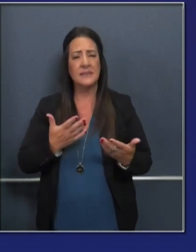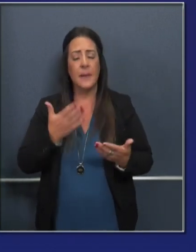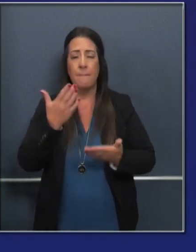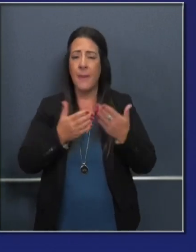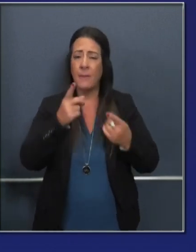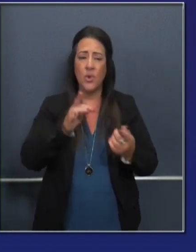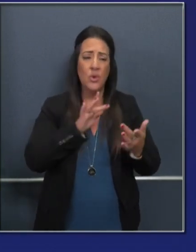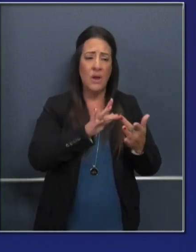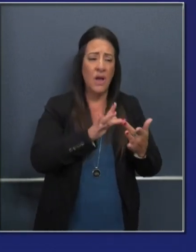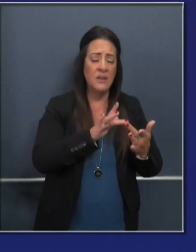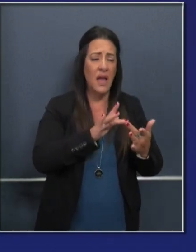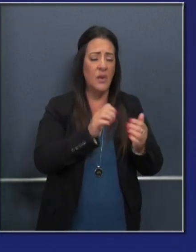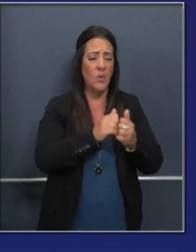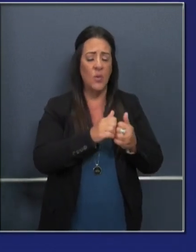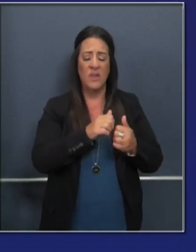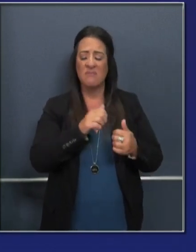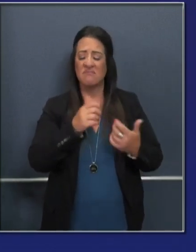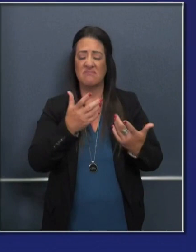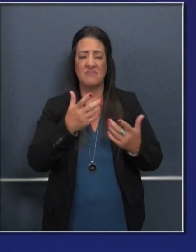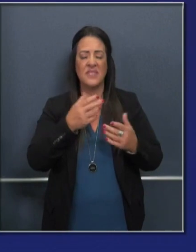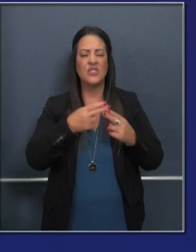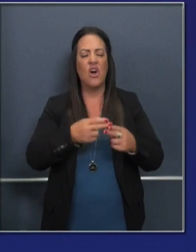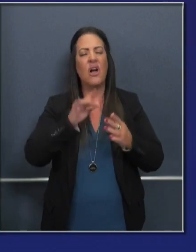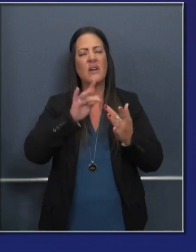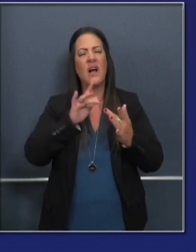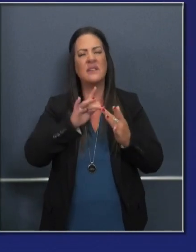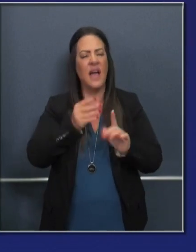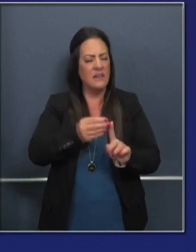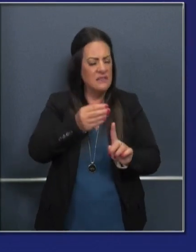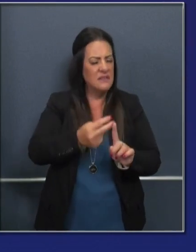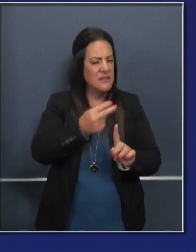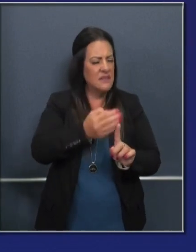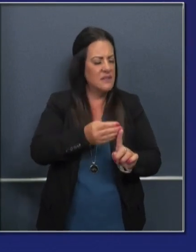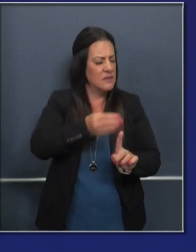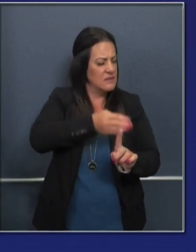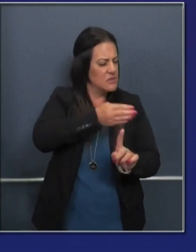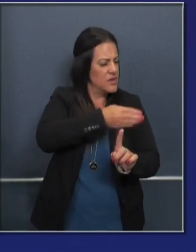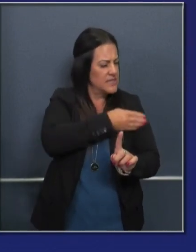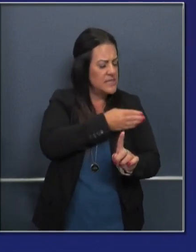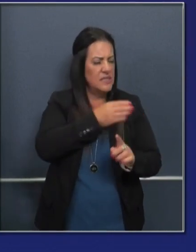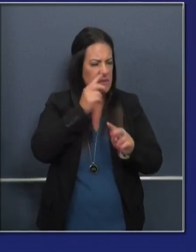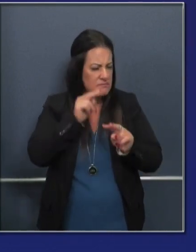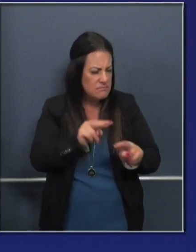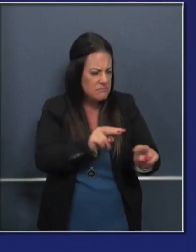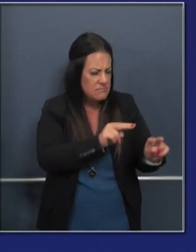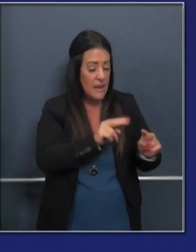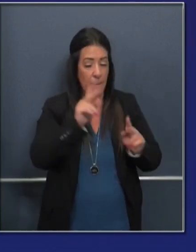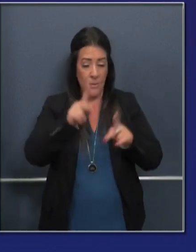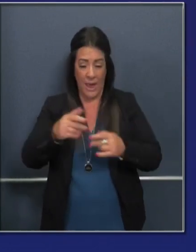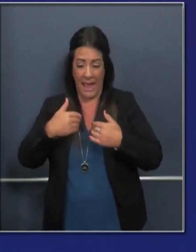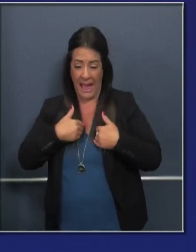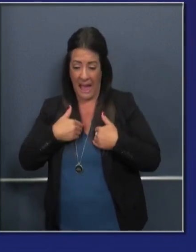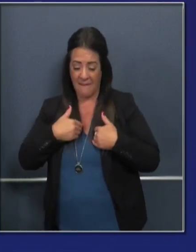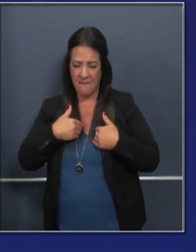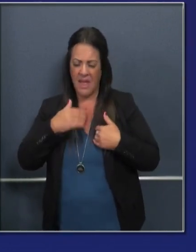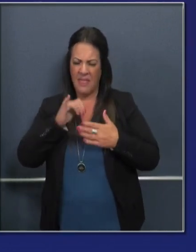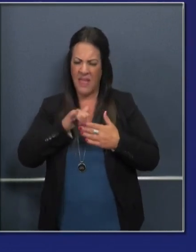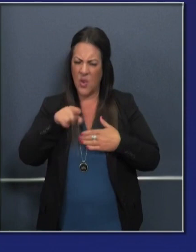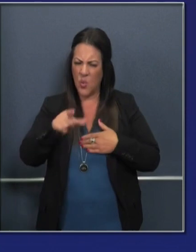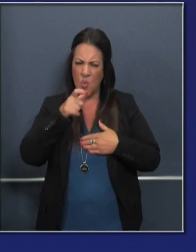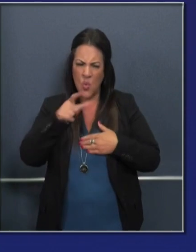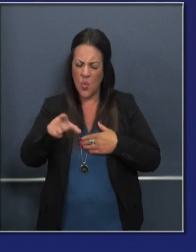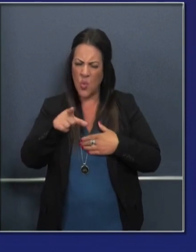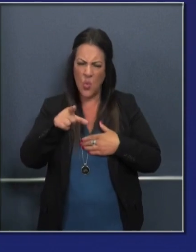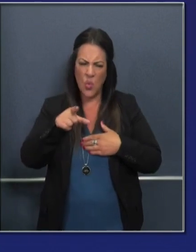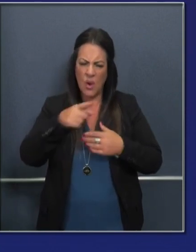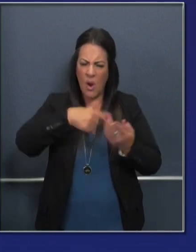with. Contact tracing's been used for decades. It's tried and true. It mitigates the spread of disease, not just